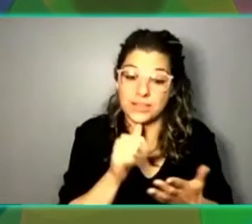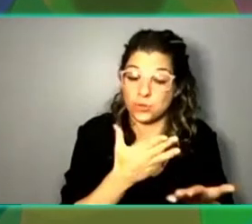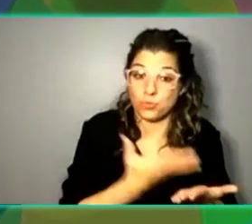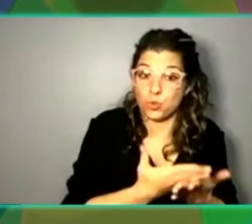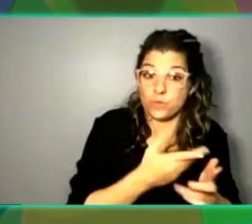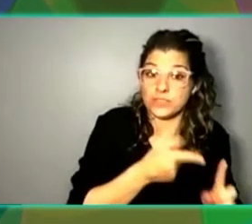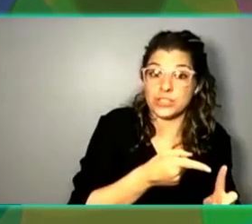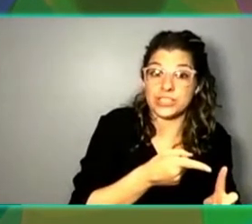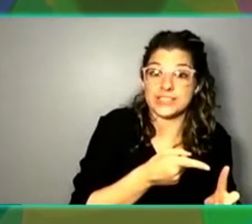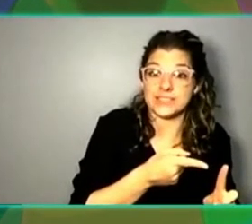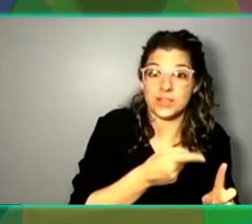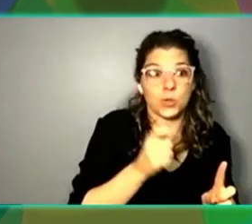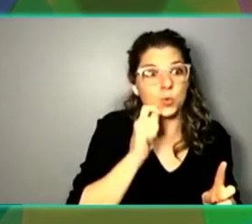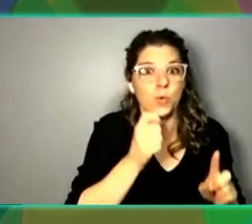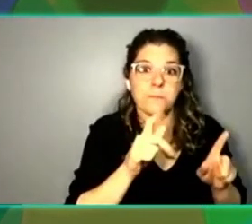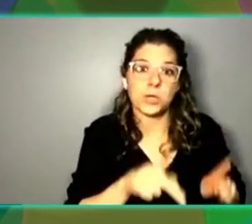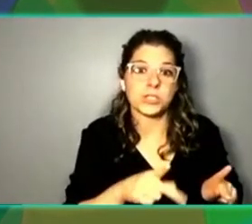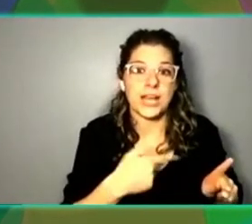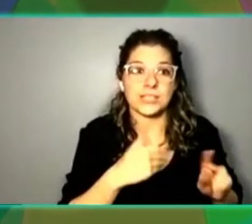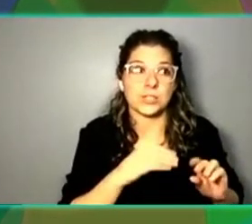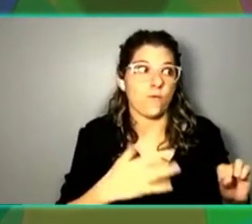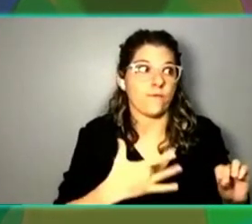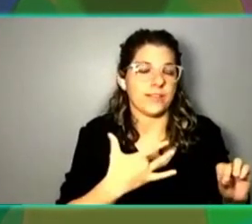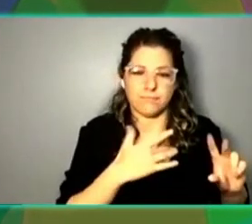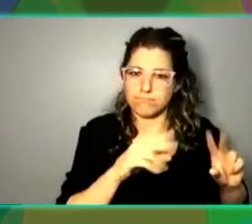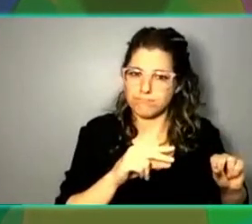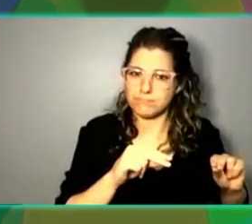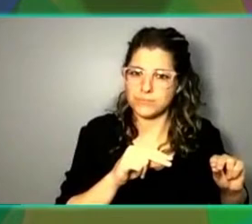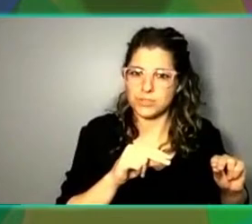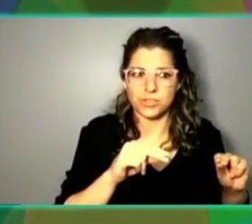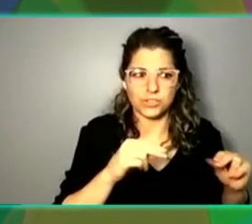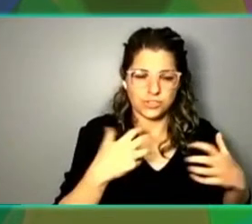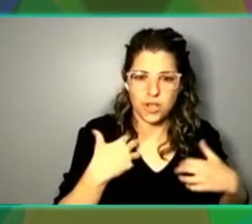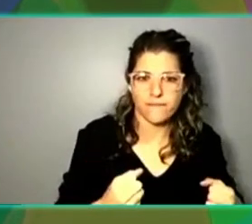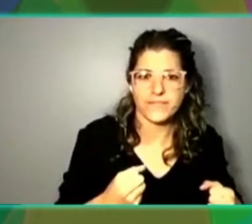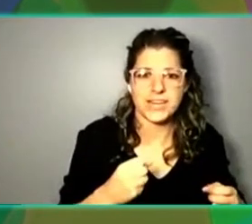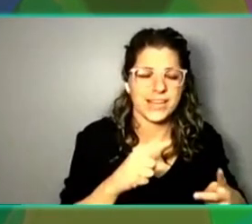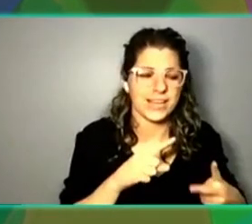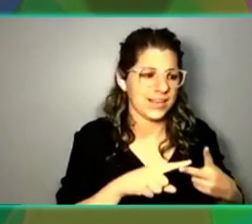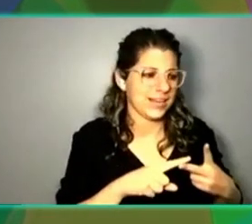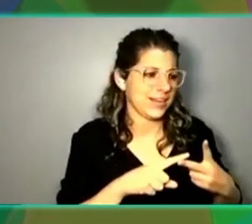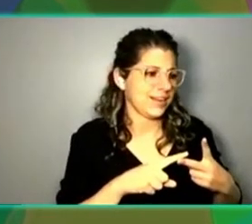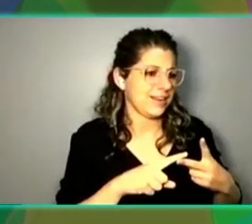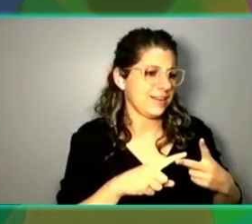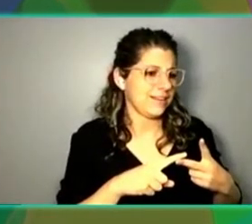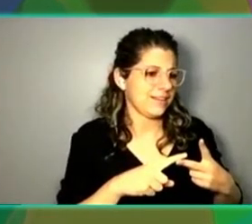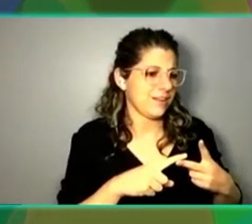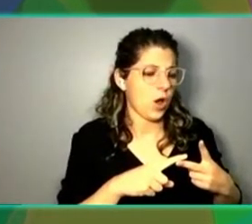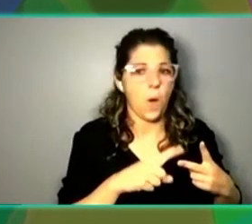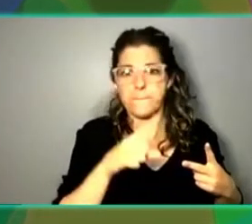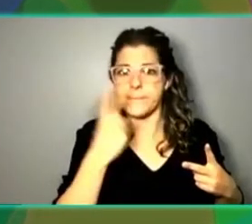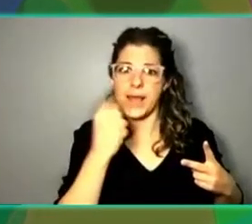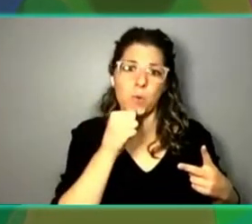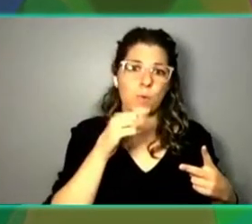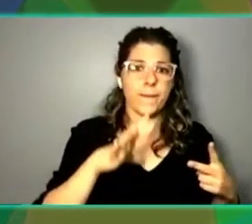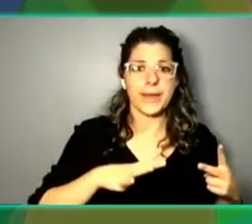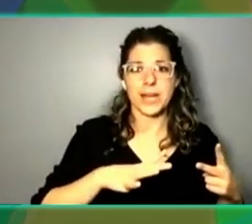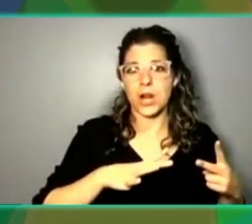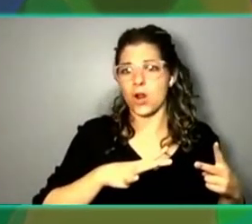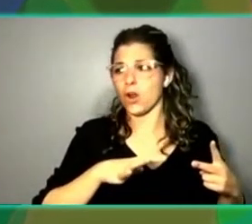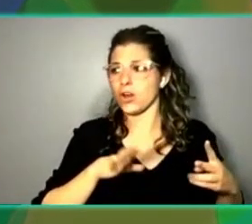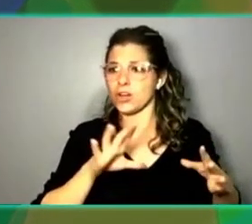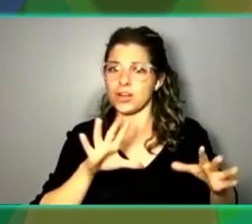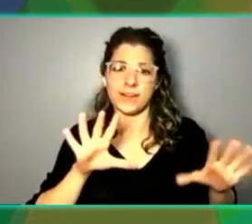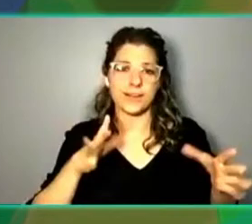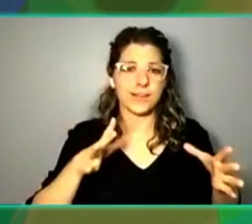this cool person who has no feelings. She's super confident. She like, cause, oh, Black women are like all